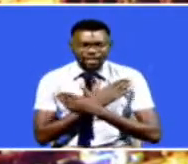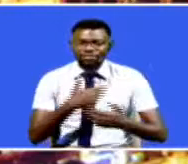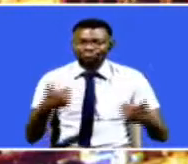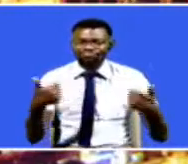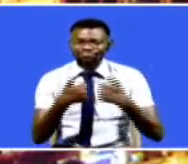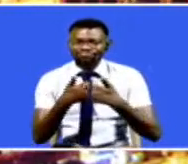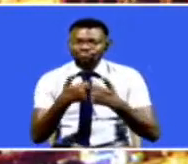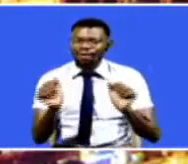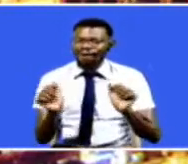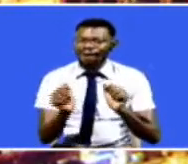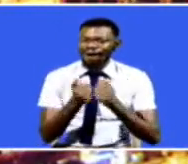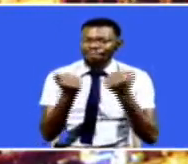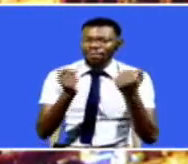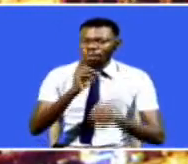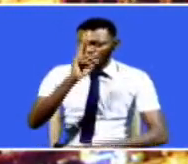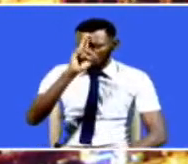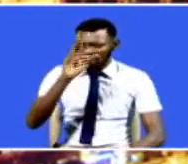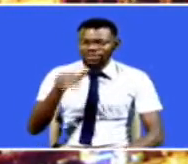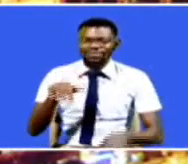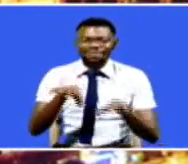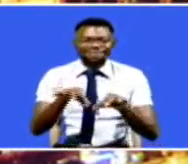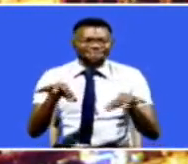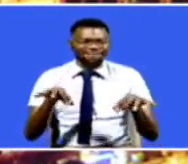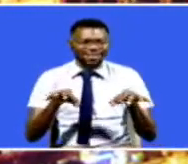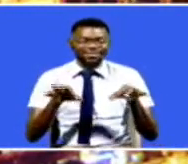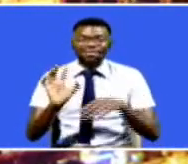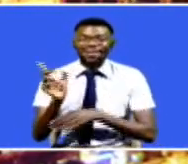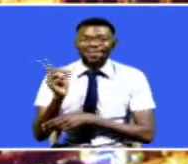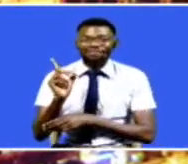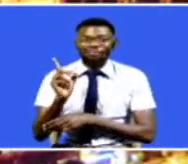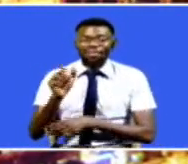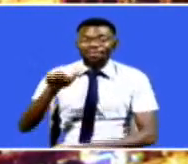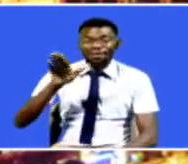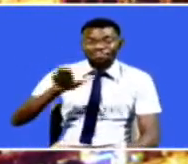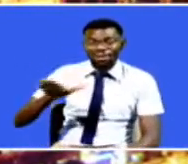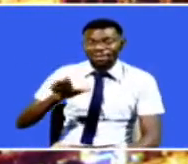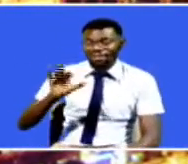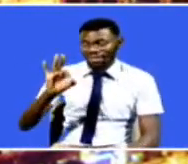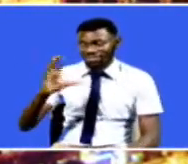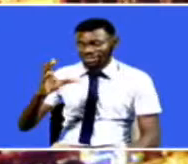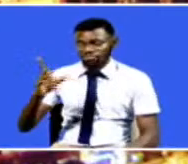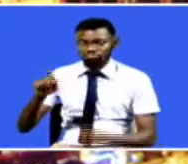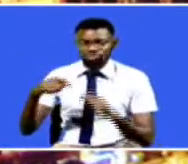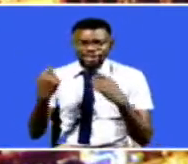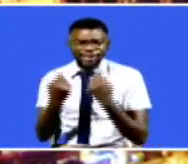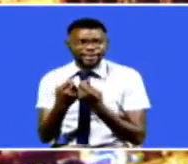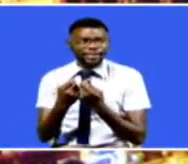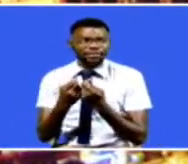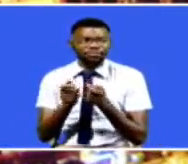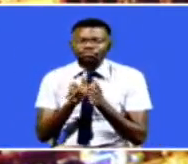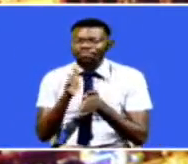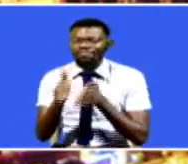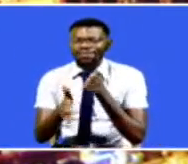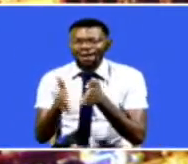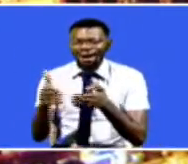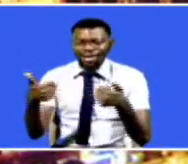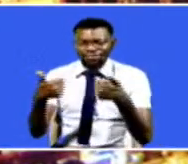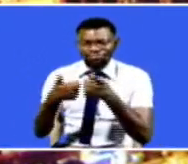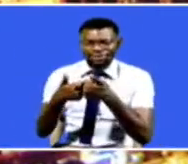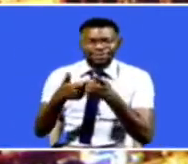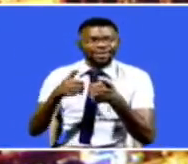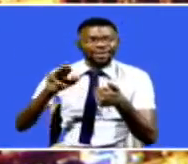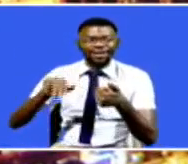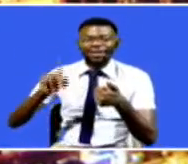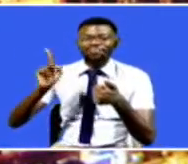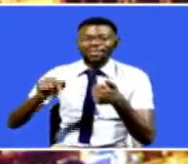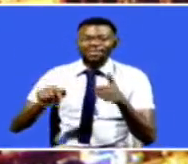iliyoandaliwa katika uwanja wa polisi jijini Nairobi. Kikosi cha Bunge FC kinajiandaa kwa michuano ya wanabunge wa